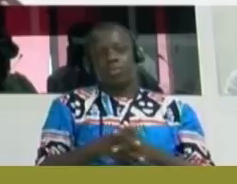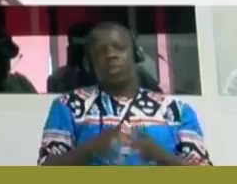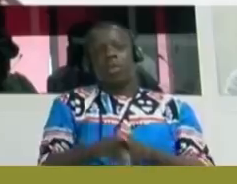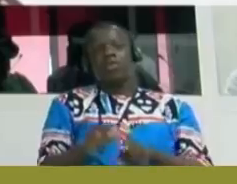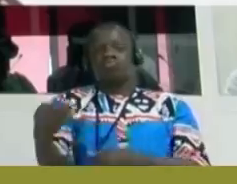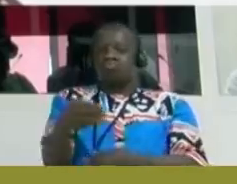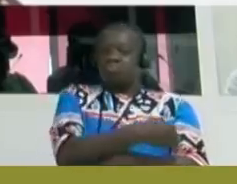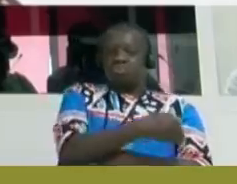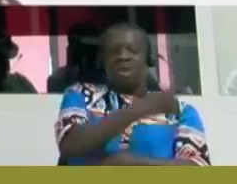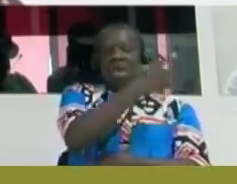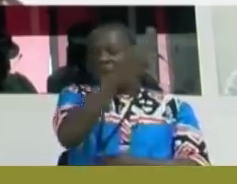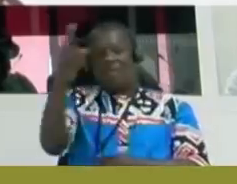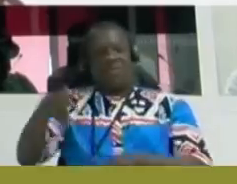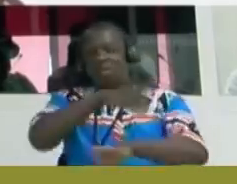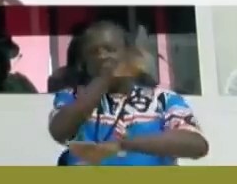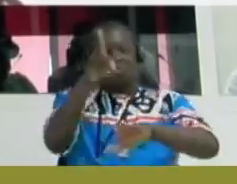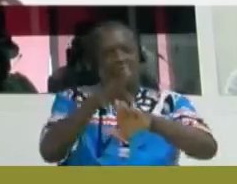corruption was everywhere.